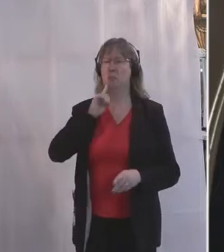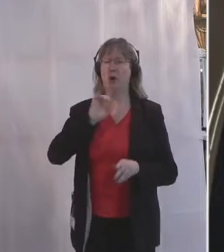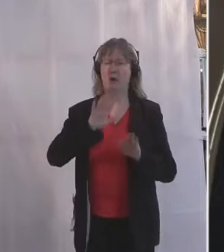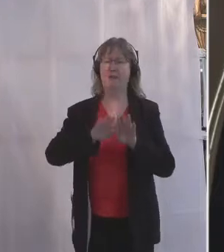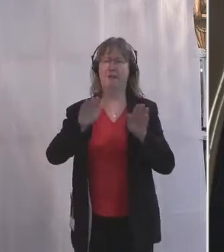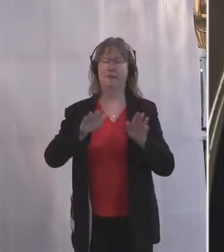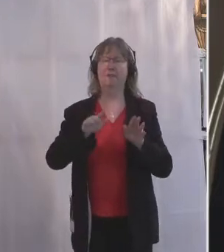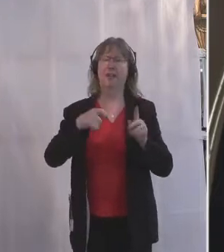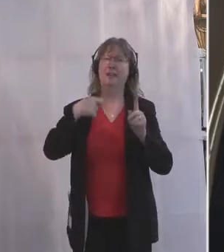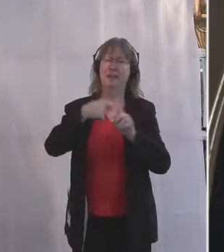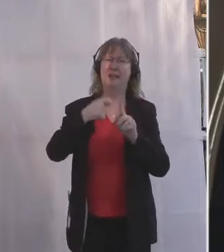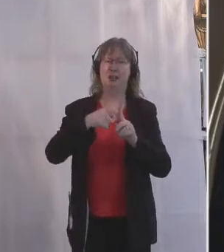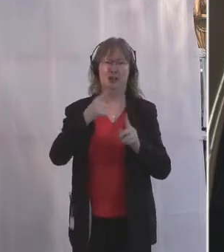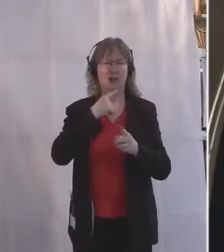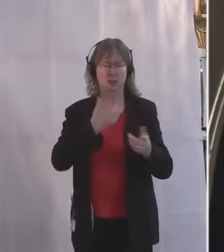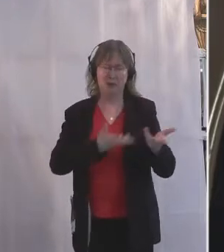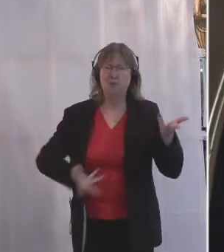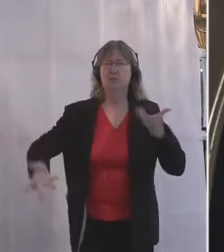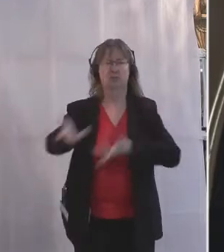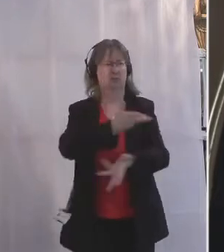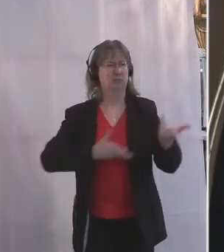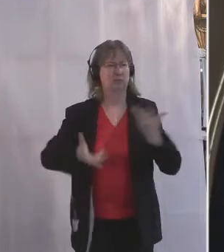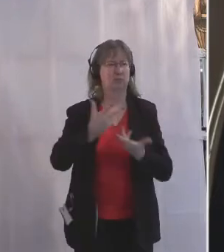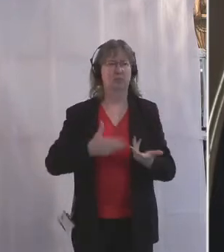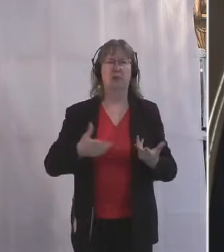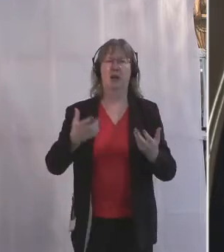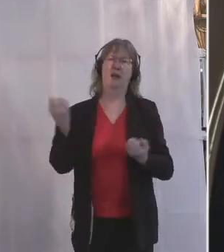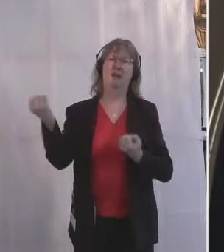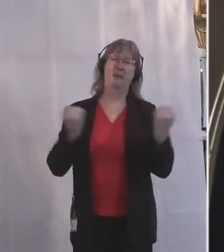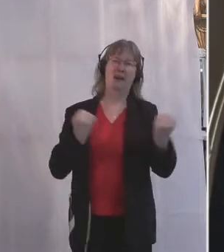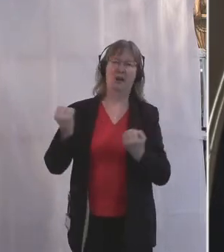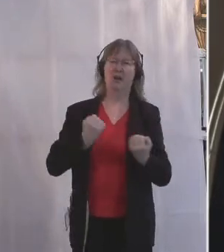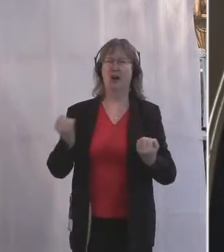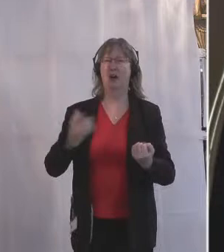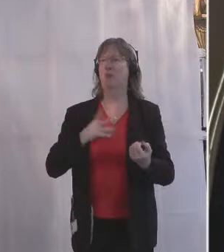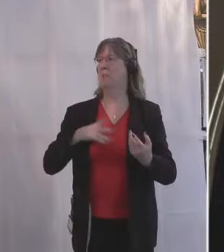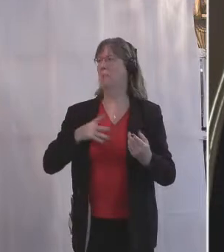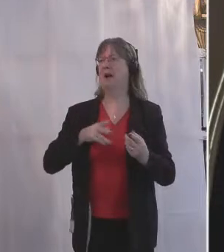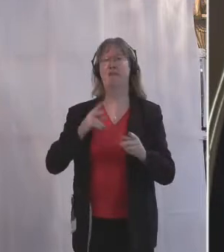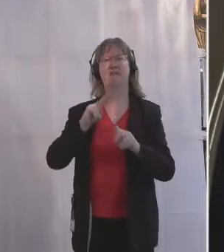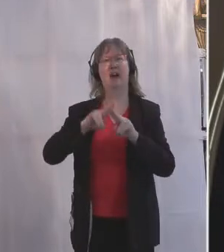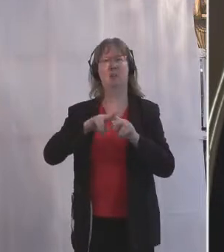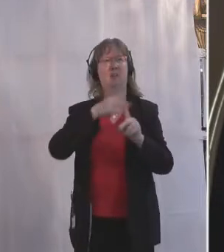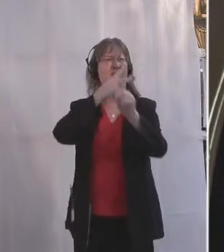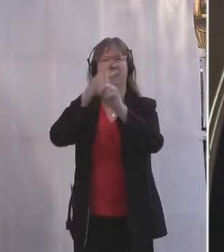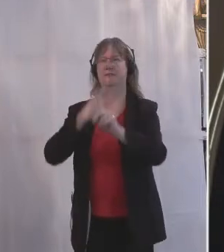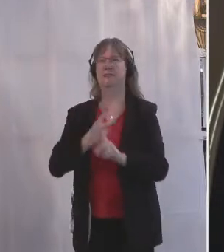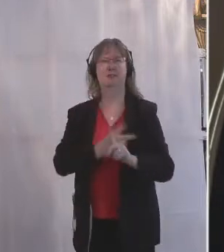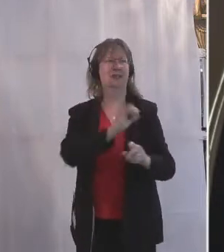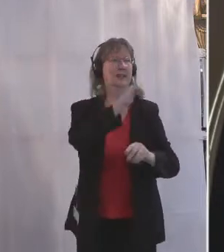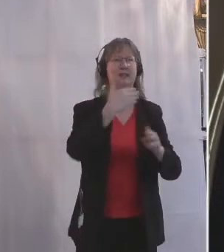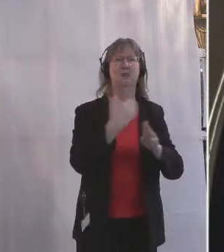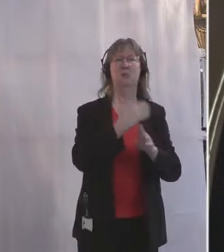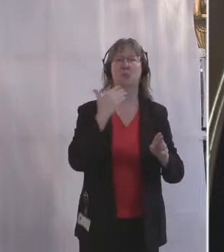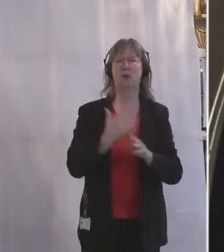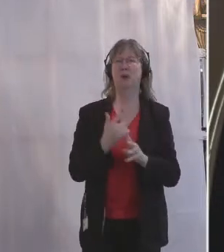about. I used to spend the summer months sitting beside him in the car as he did site visits. So all of that was not scary for me. It was